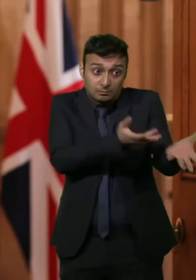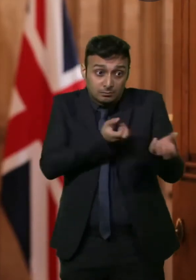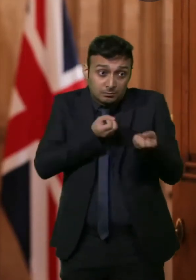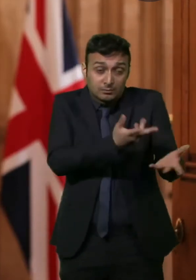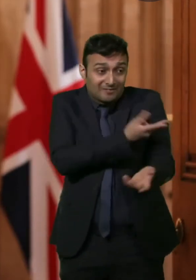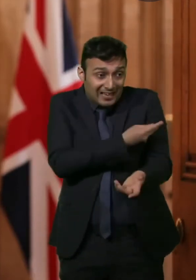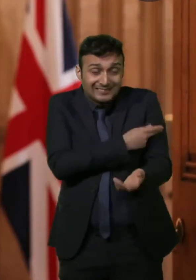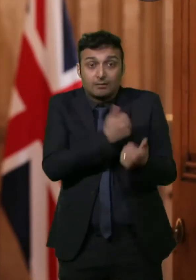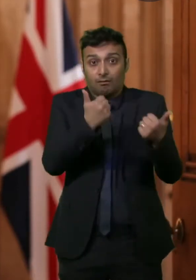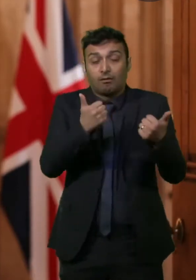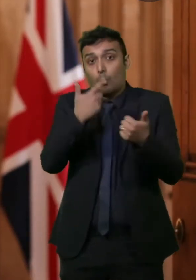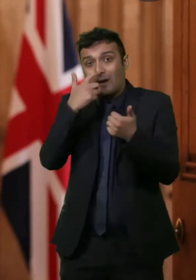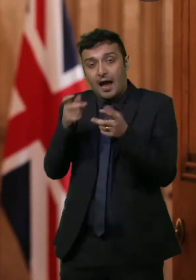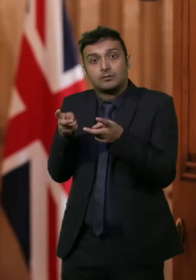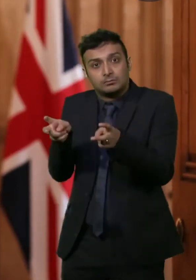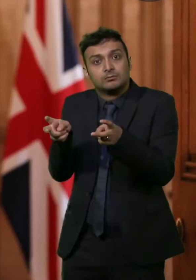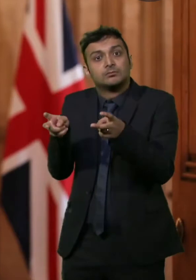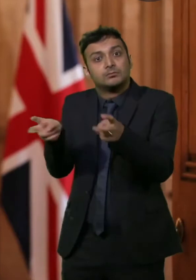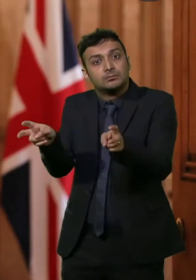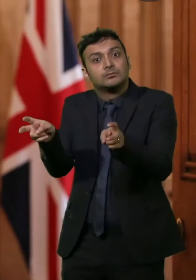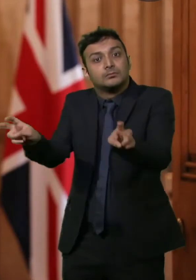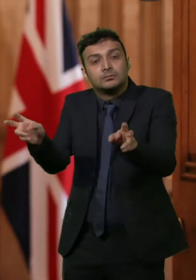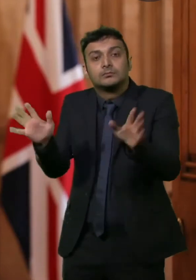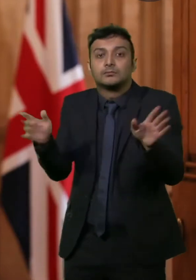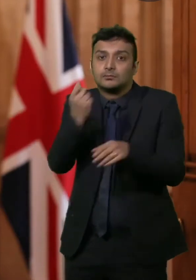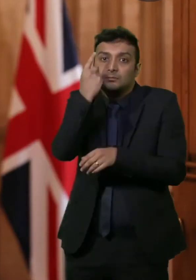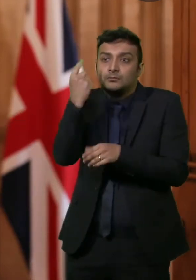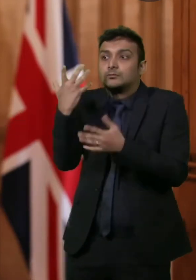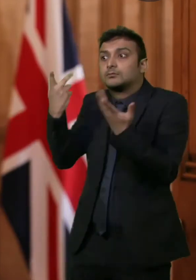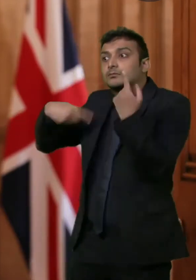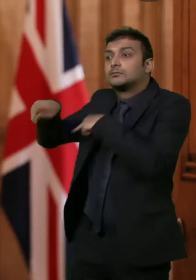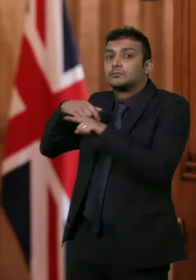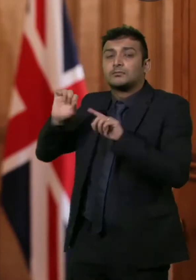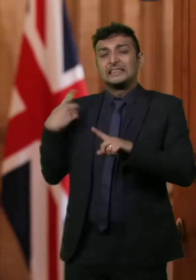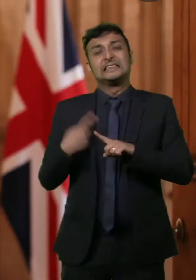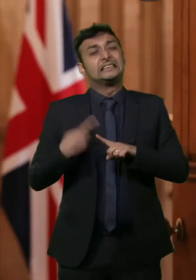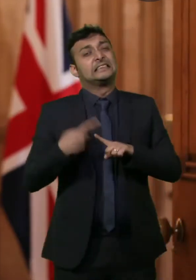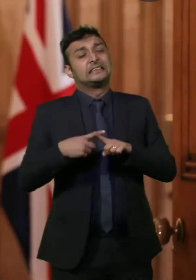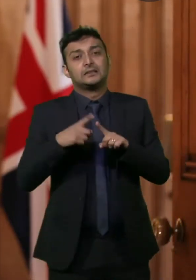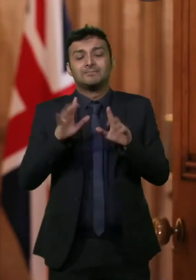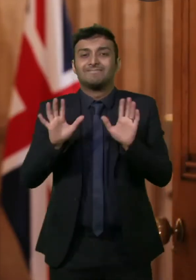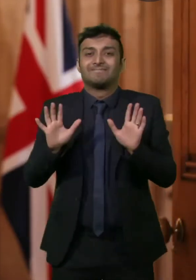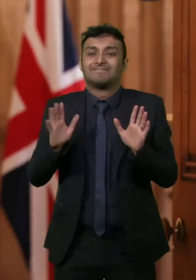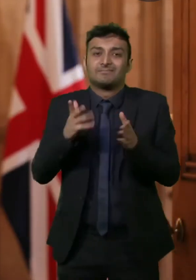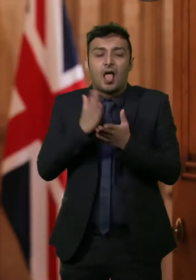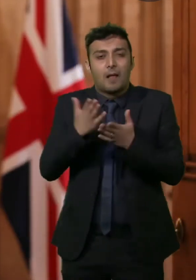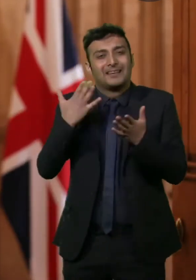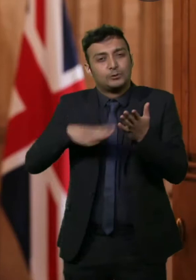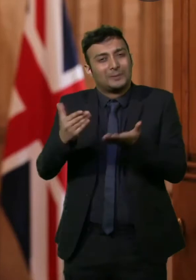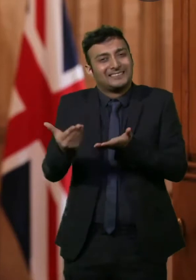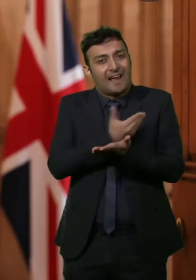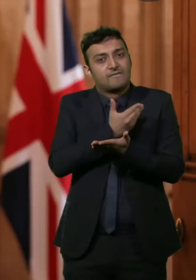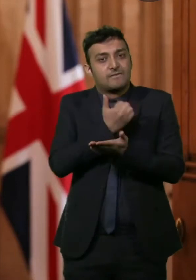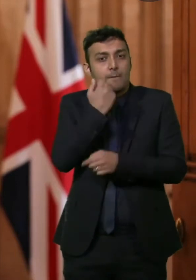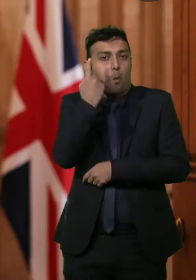some haste in favour of security and certainty about those dates that we've set out: April the 12th, May the